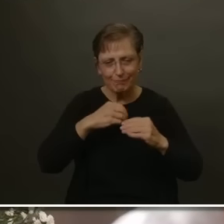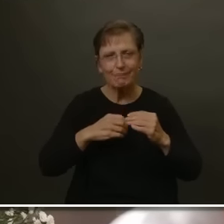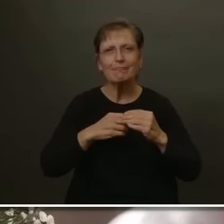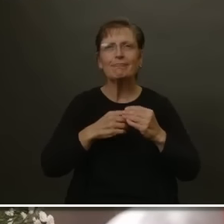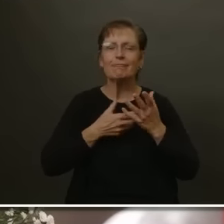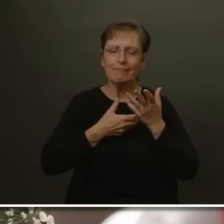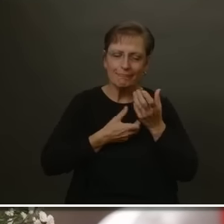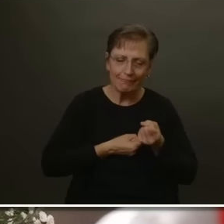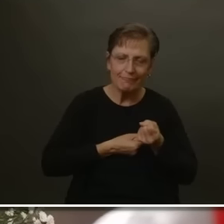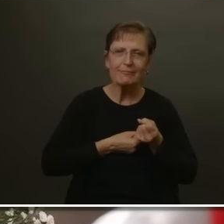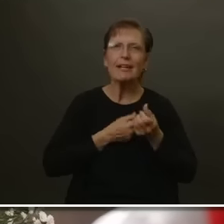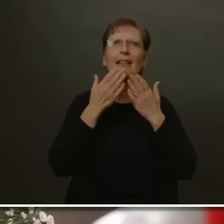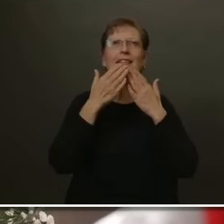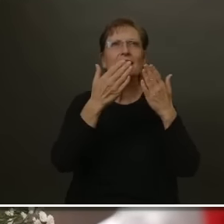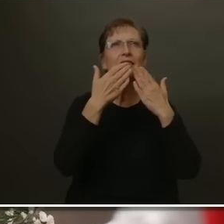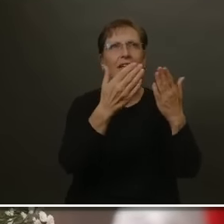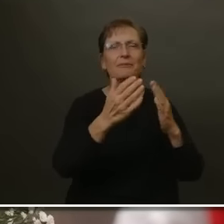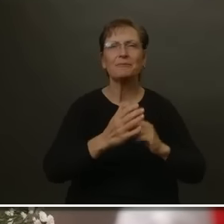with thanksgiving.